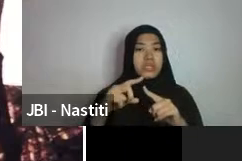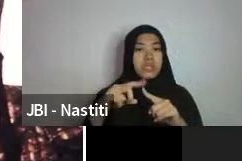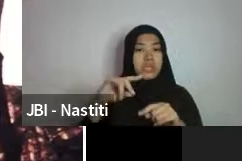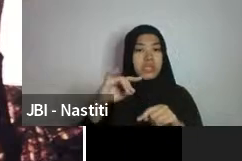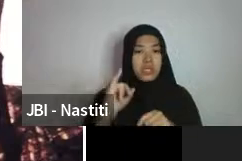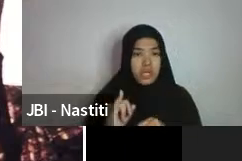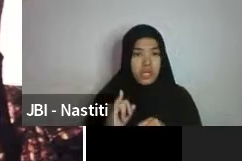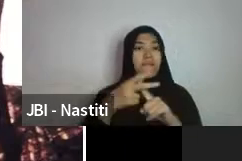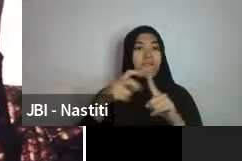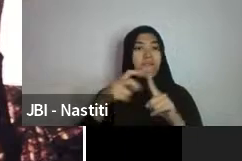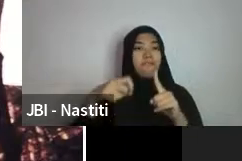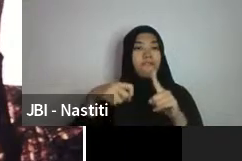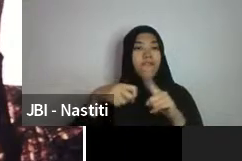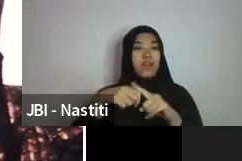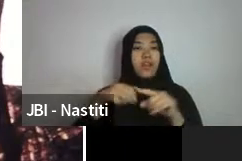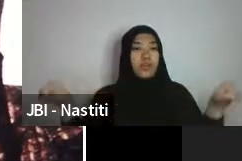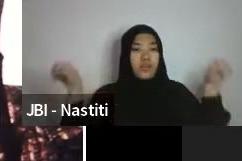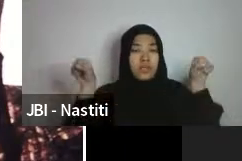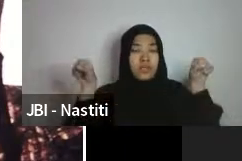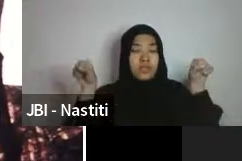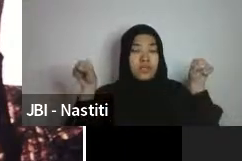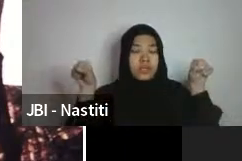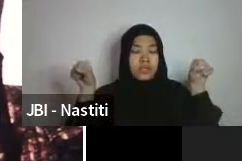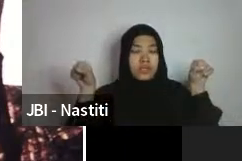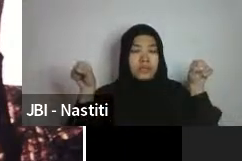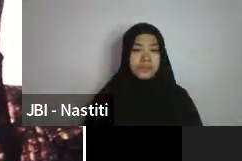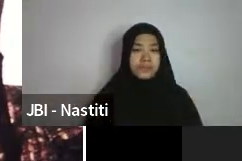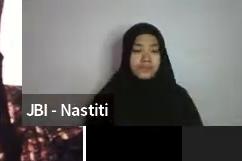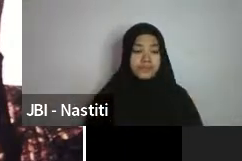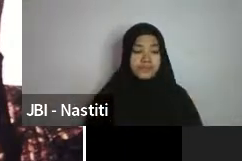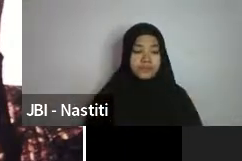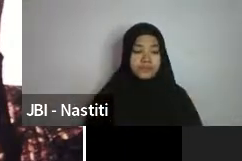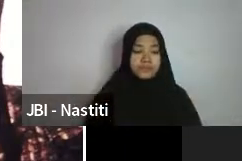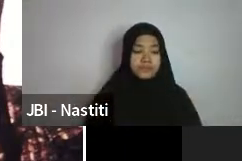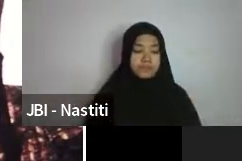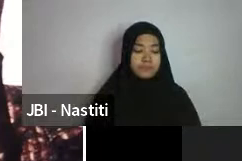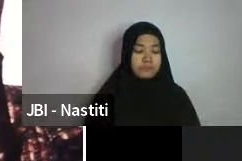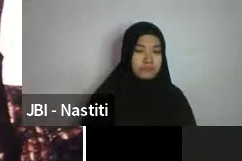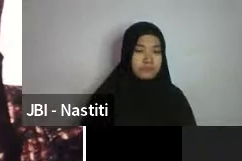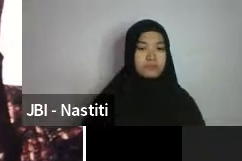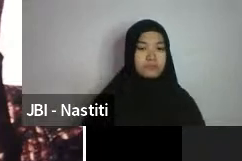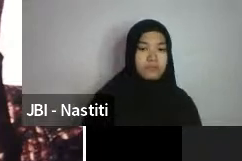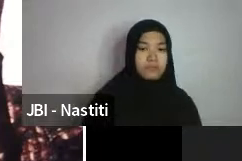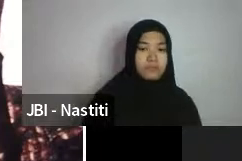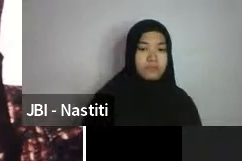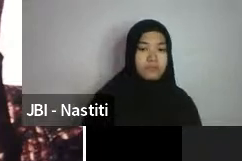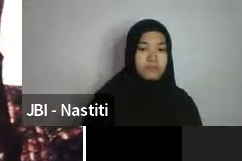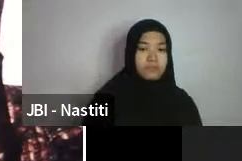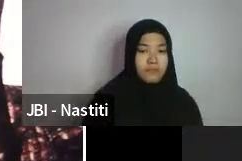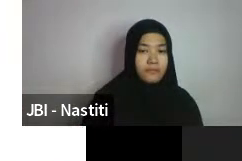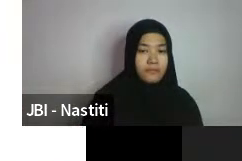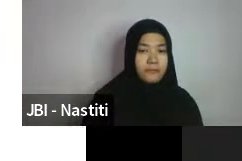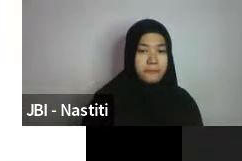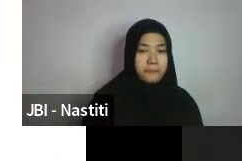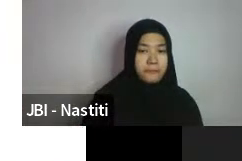Chinese Indonesians, because they simply could not get access to rotations in surgery.